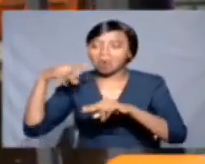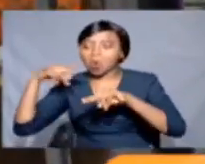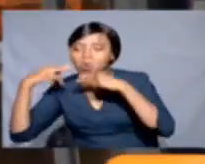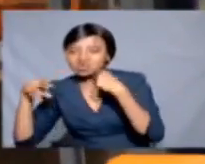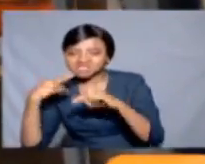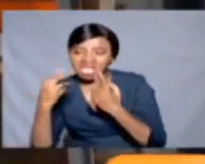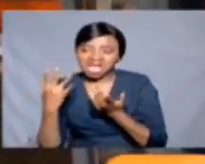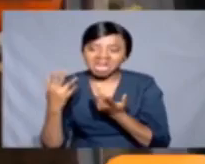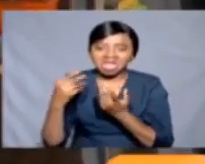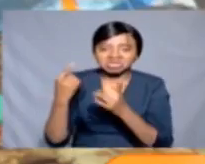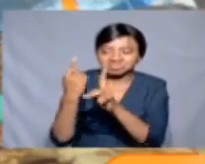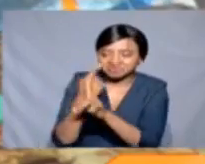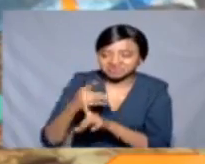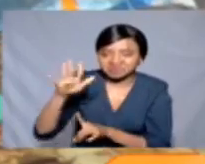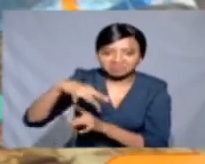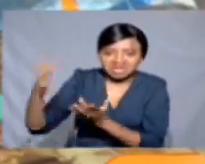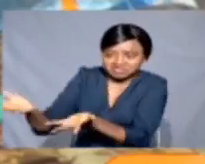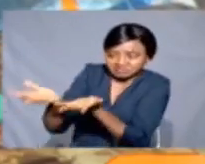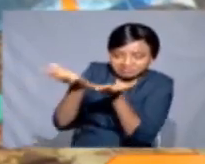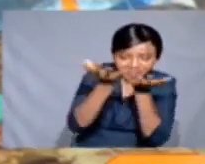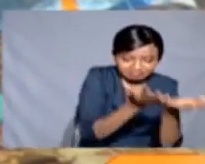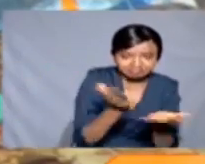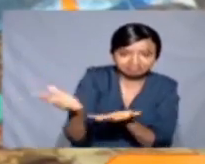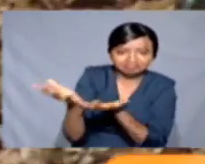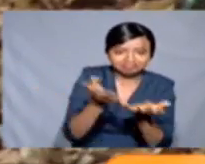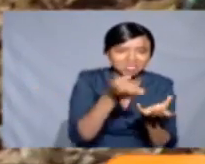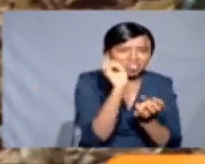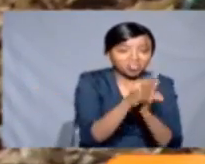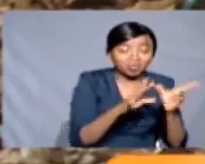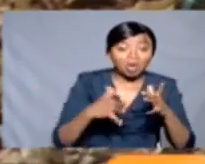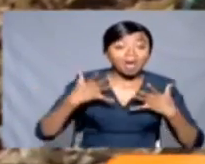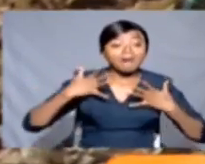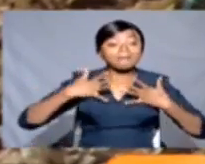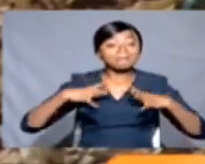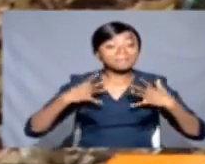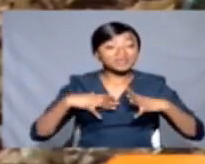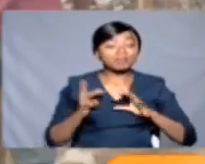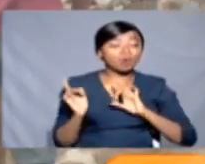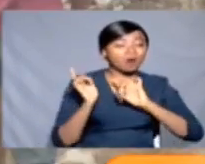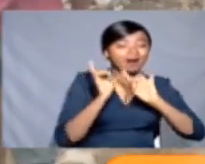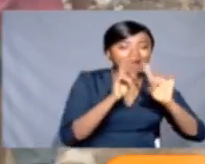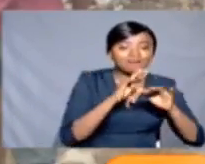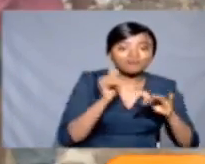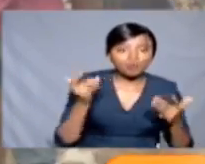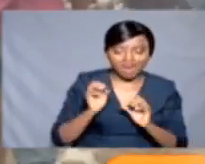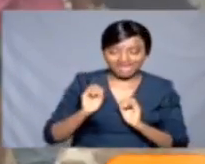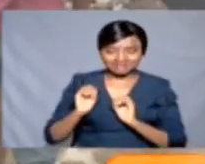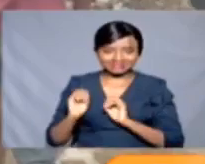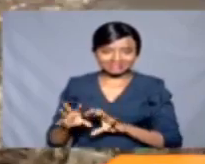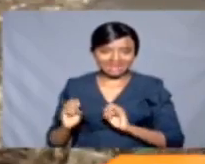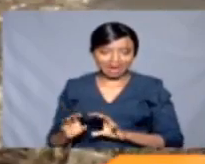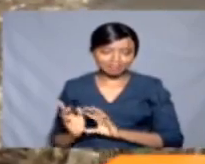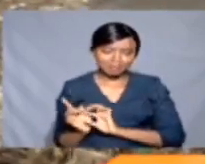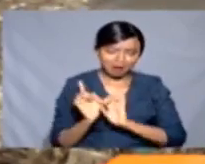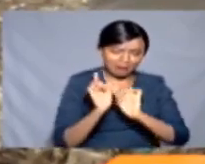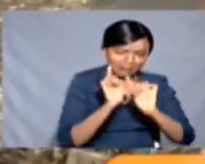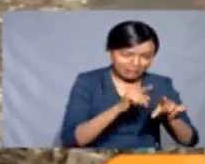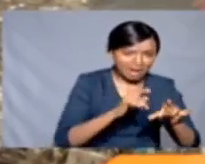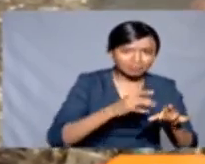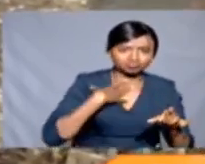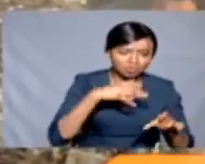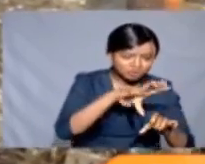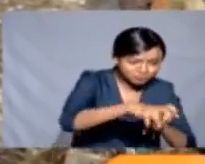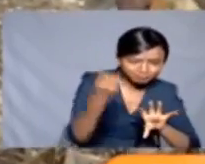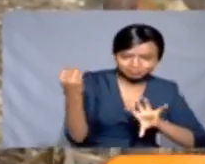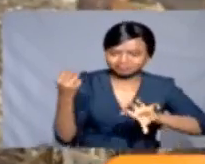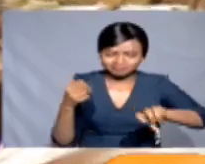restaurants. Every day, hundreds of people from the nearby slums come here to scavenge.